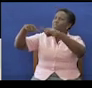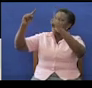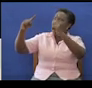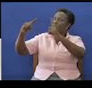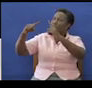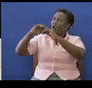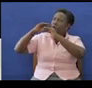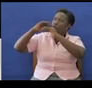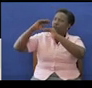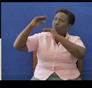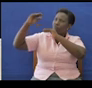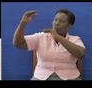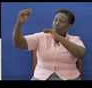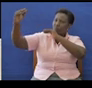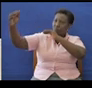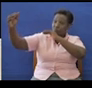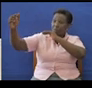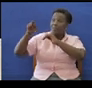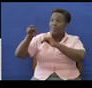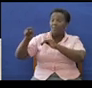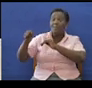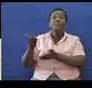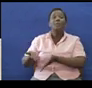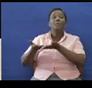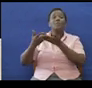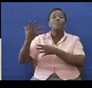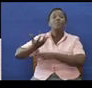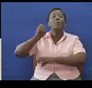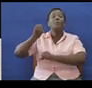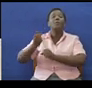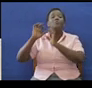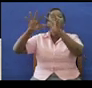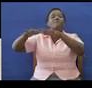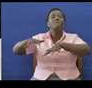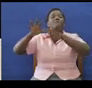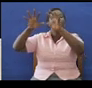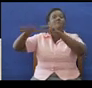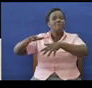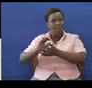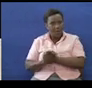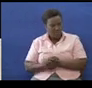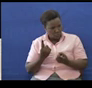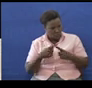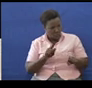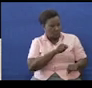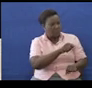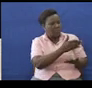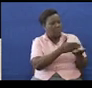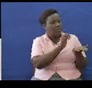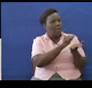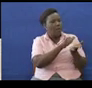vegetation. Now, why? It is because that vegetation influenced the rain formation by